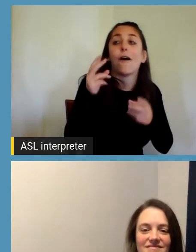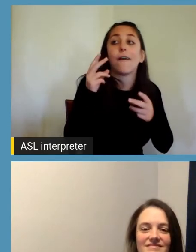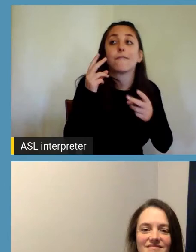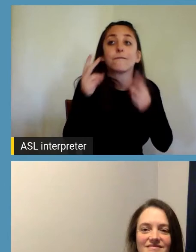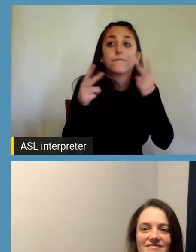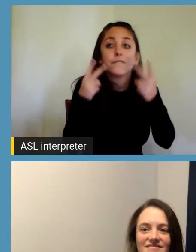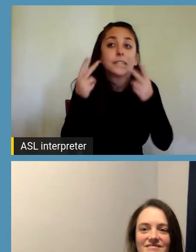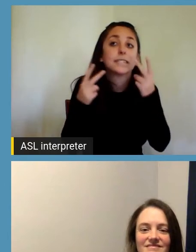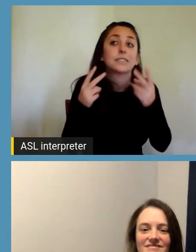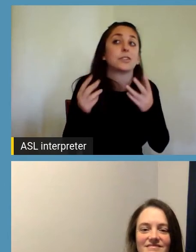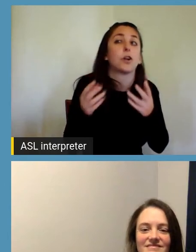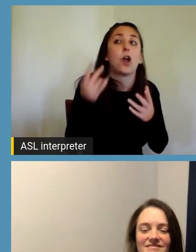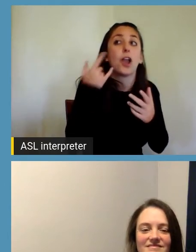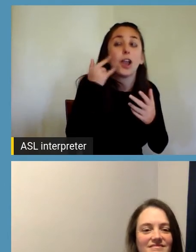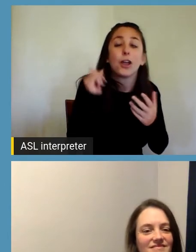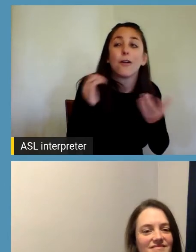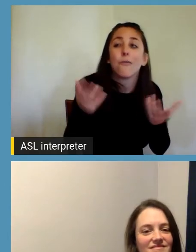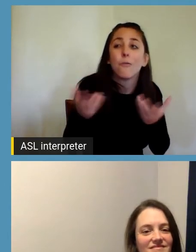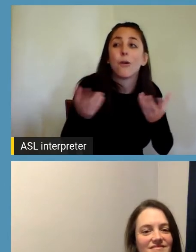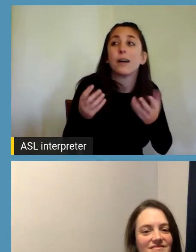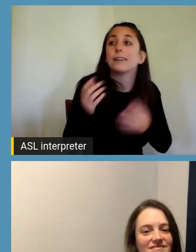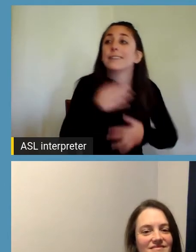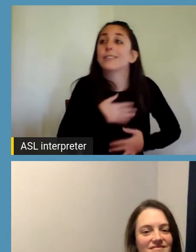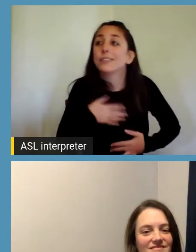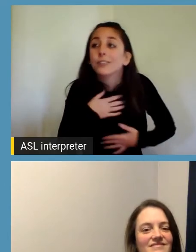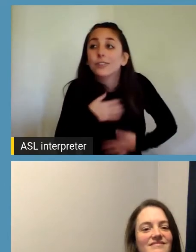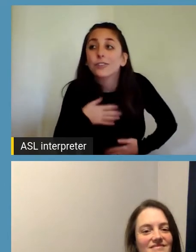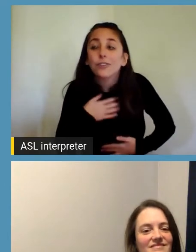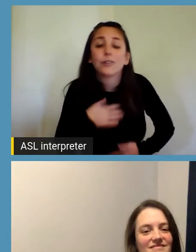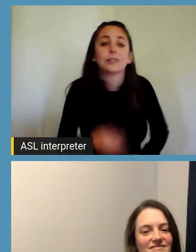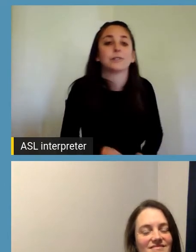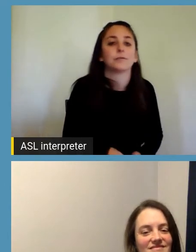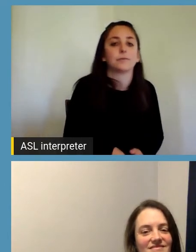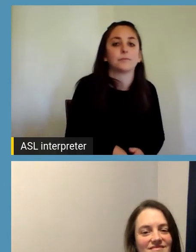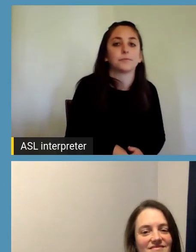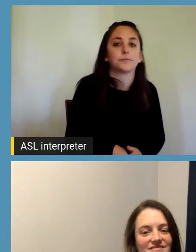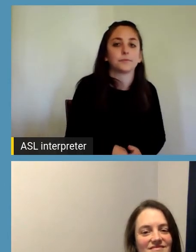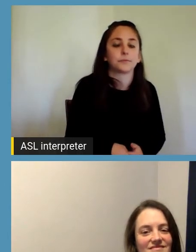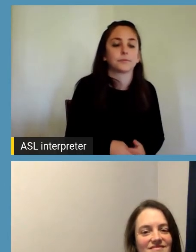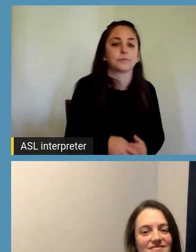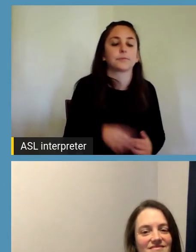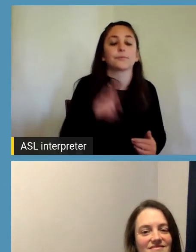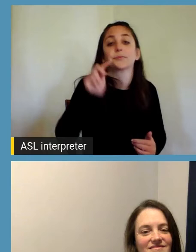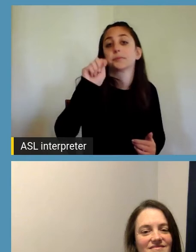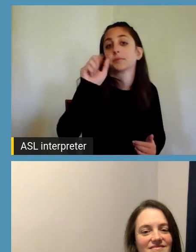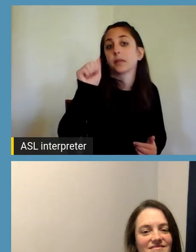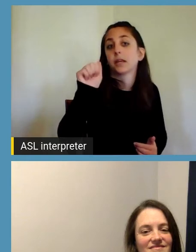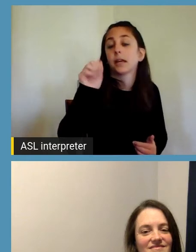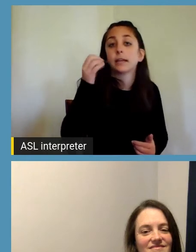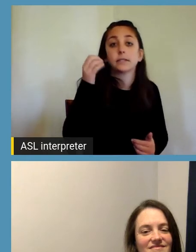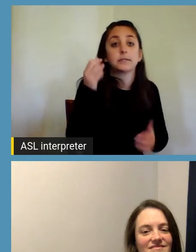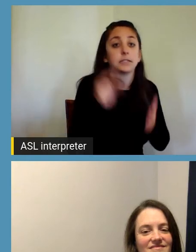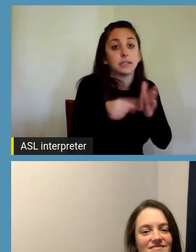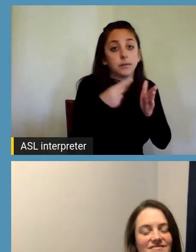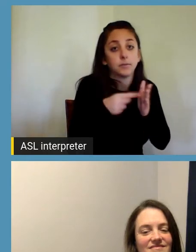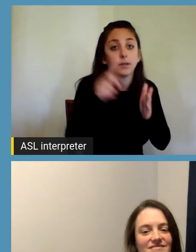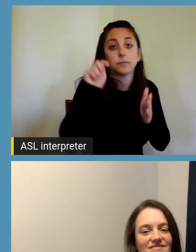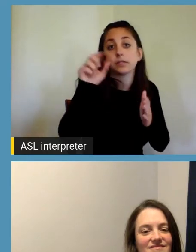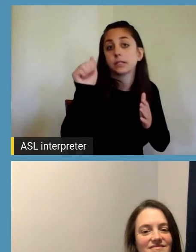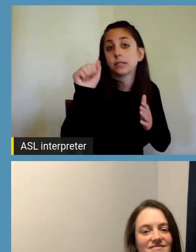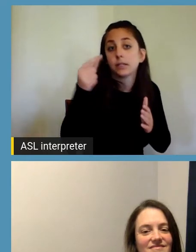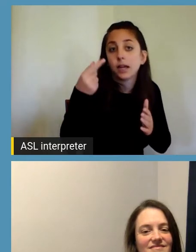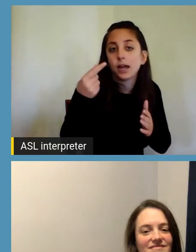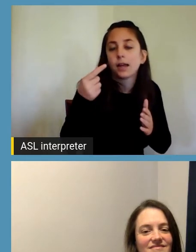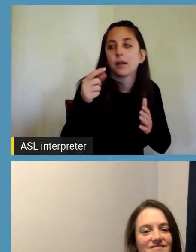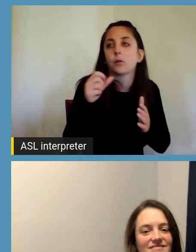also bring them closer into our digital ecosystem. Sometimes they're tagging the space, but not the account. And I'm messaging